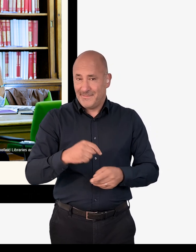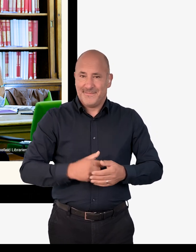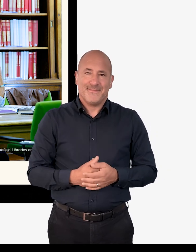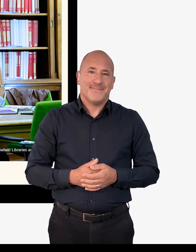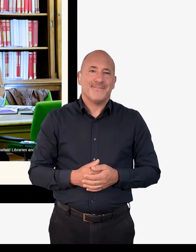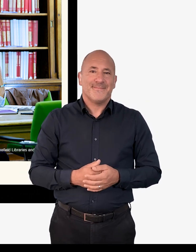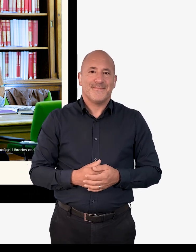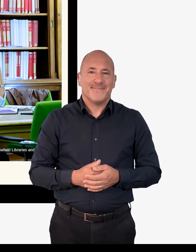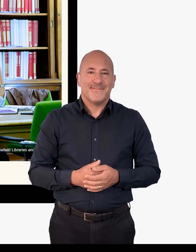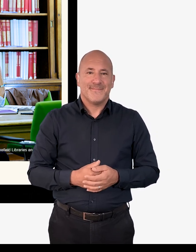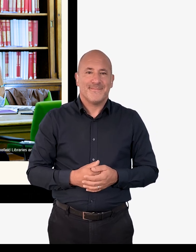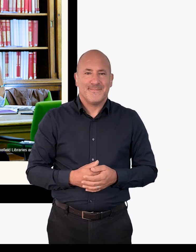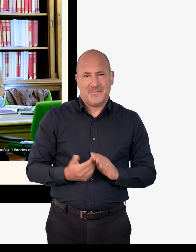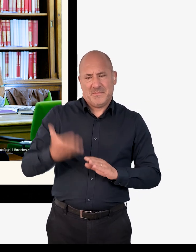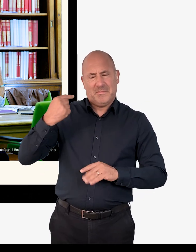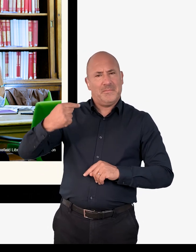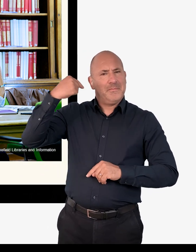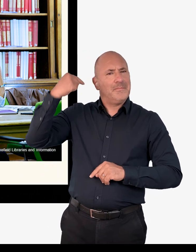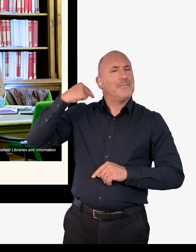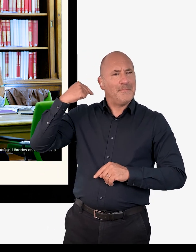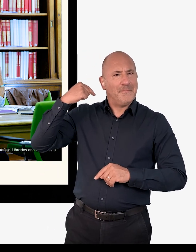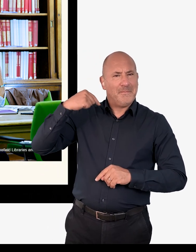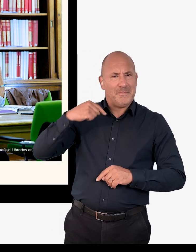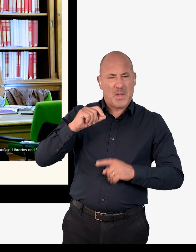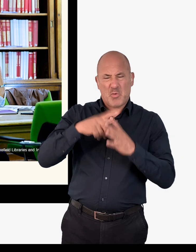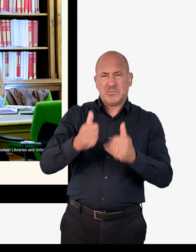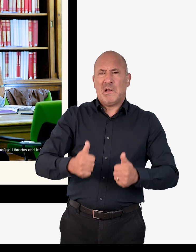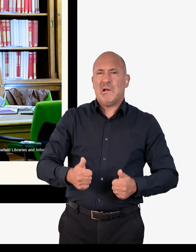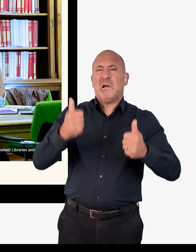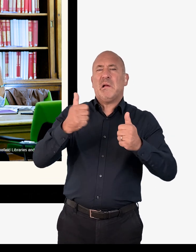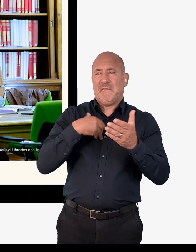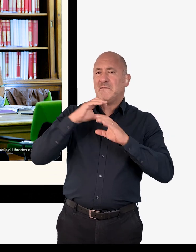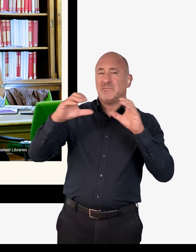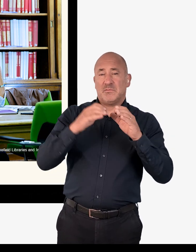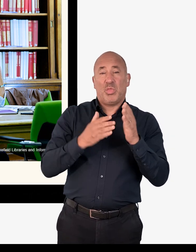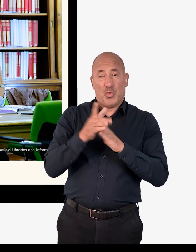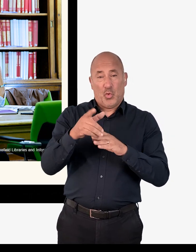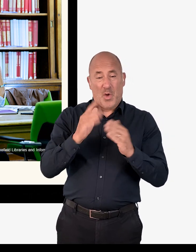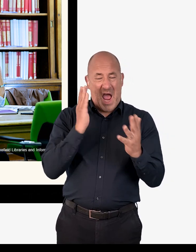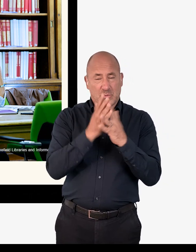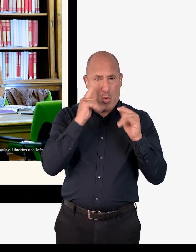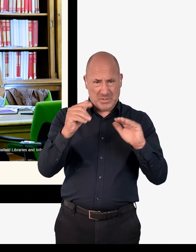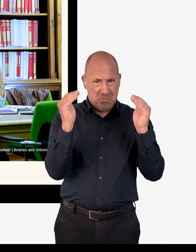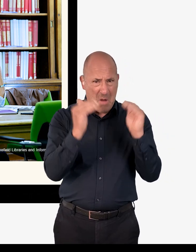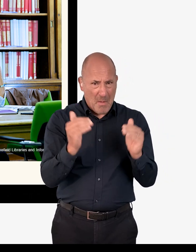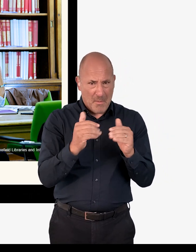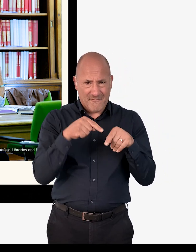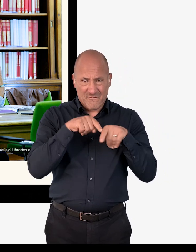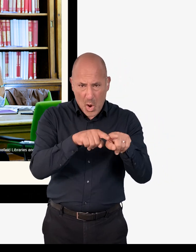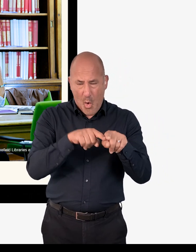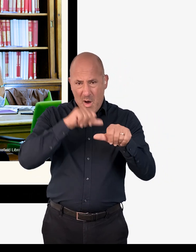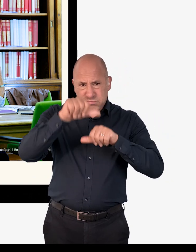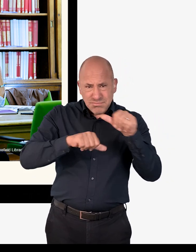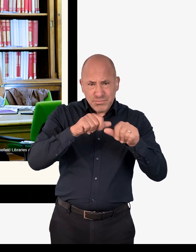application. Strong projects in previous rounds have responded well to access audits and focused